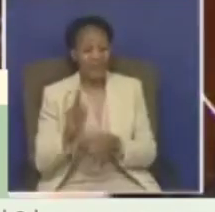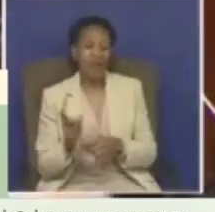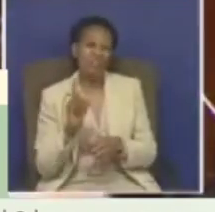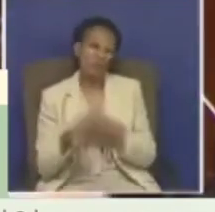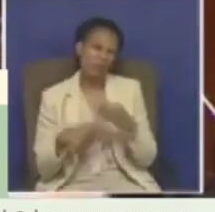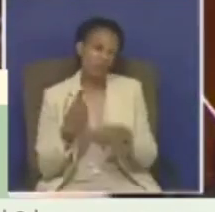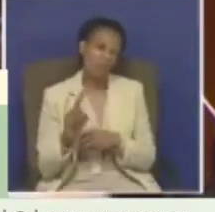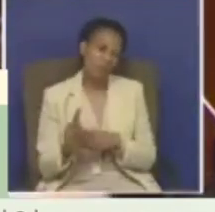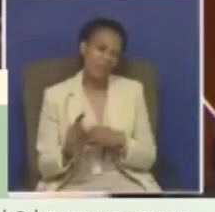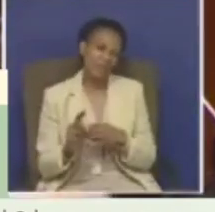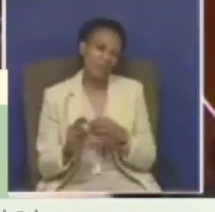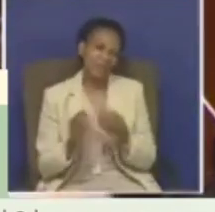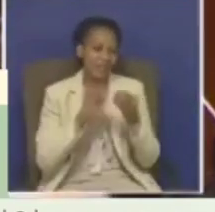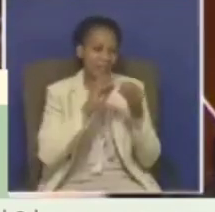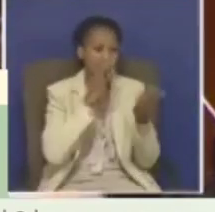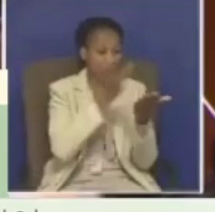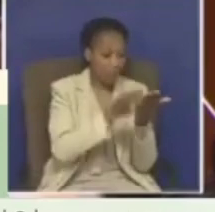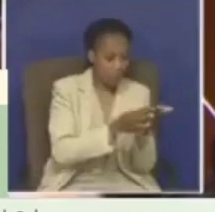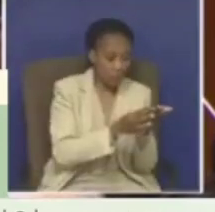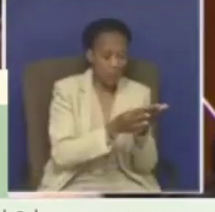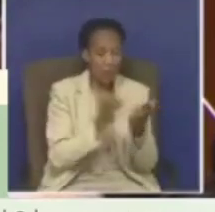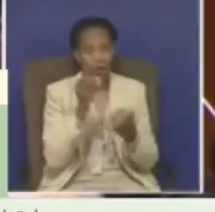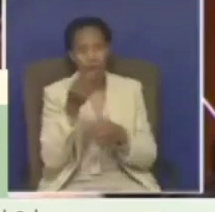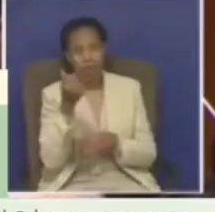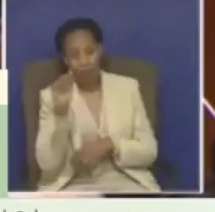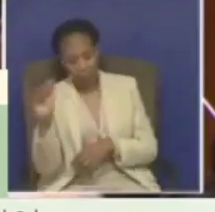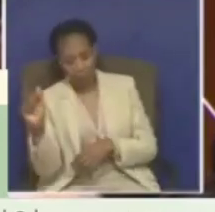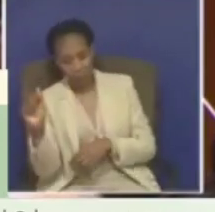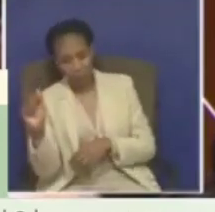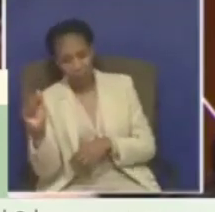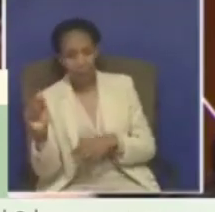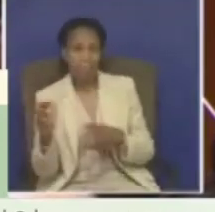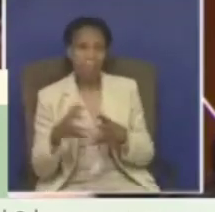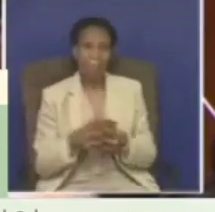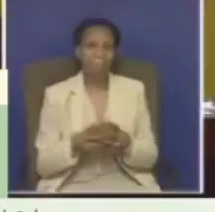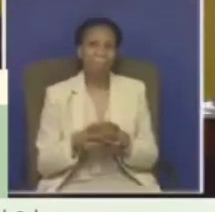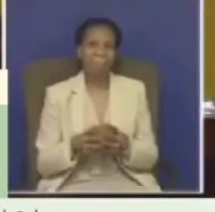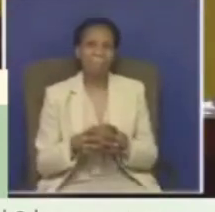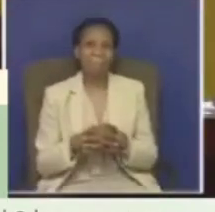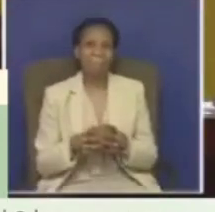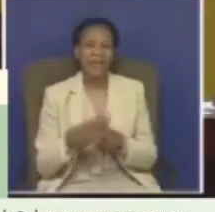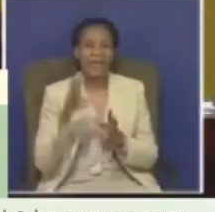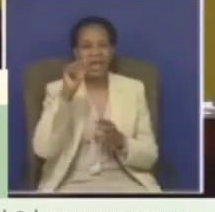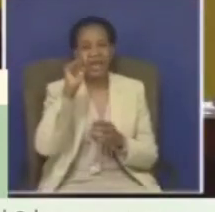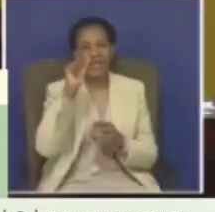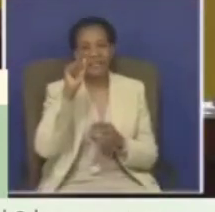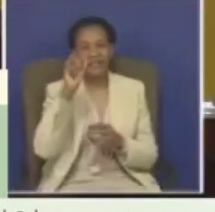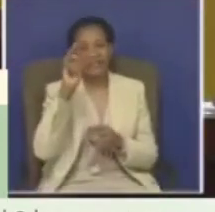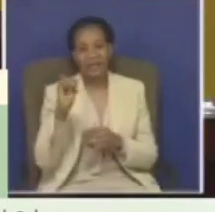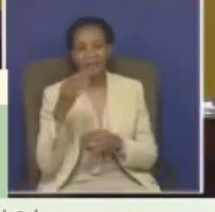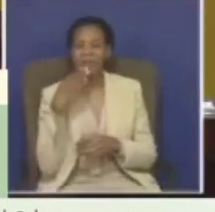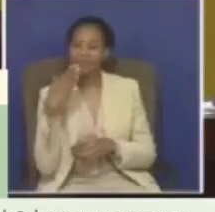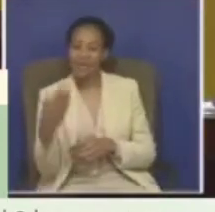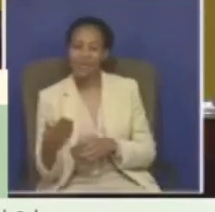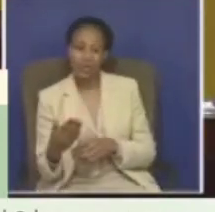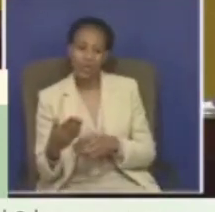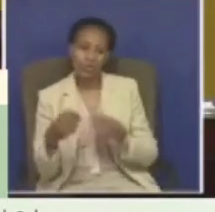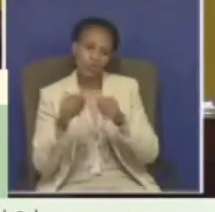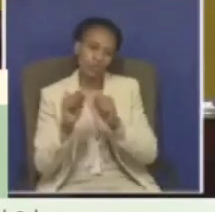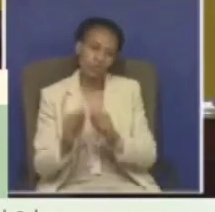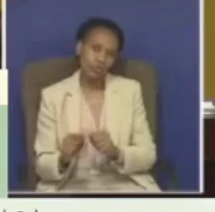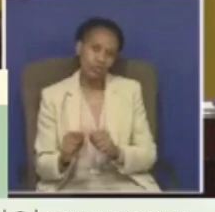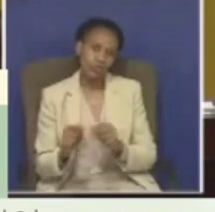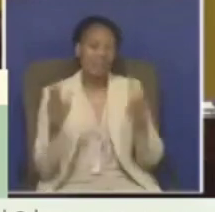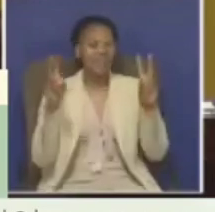as Boldman is saying, we oppose the amendments. The ATM, Thank you, Chair. Chair,